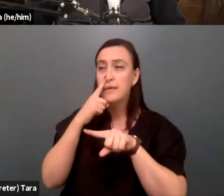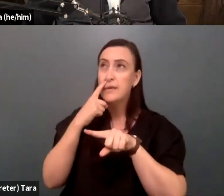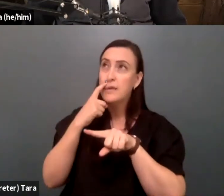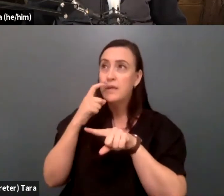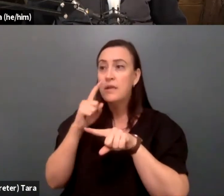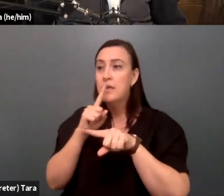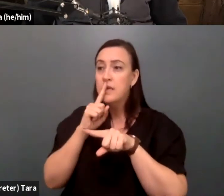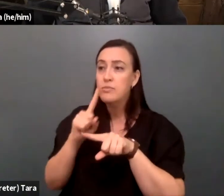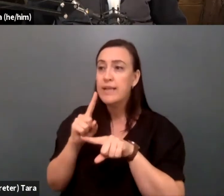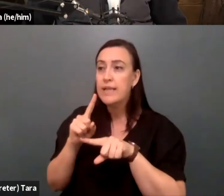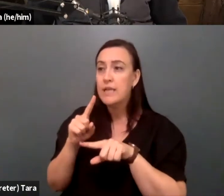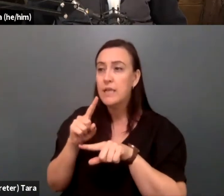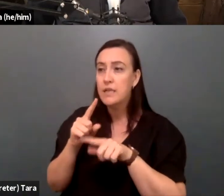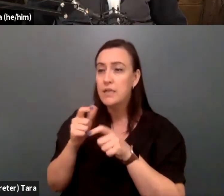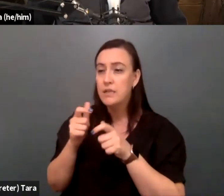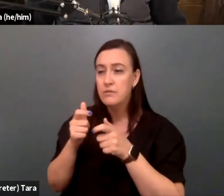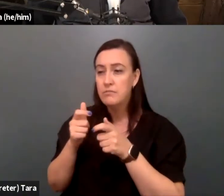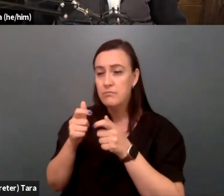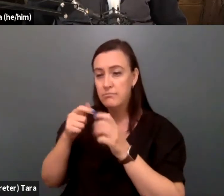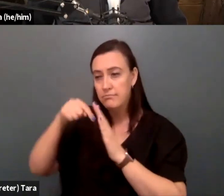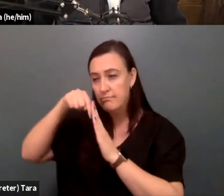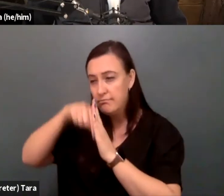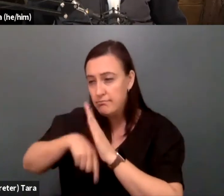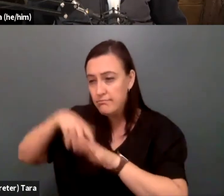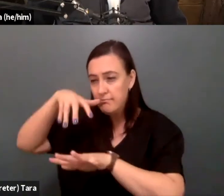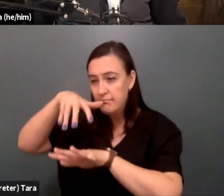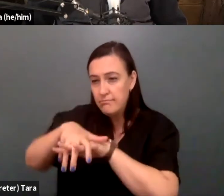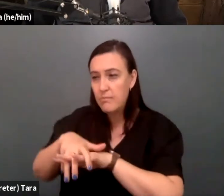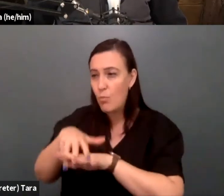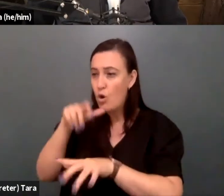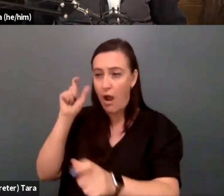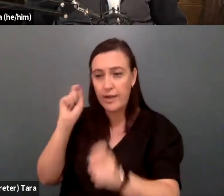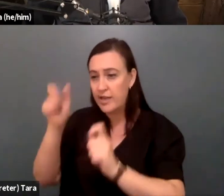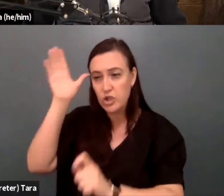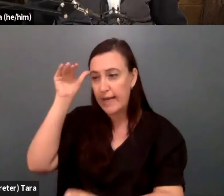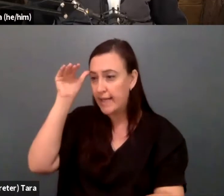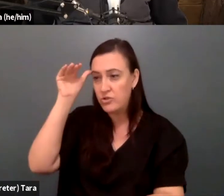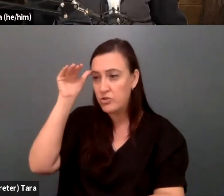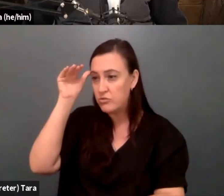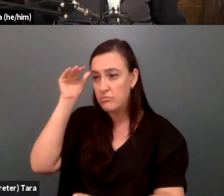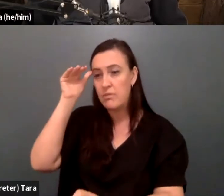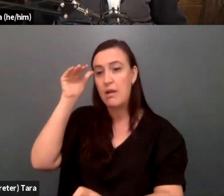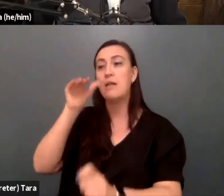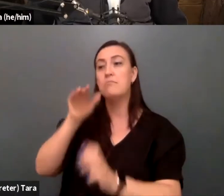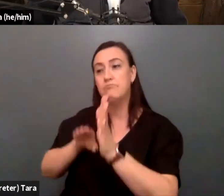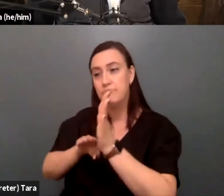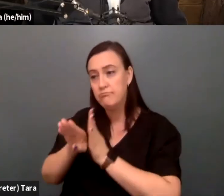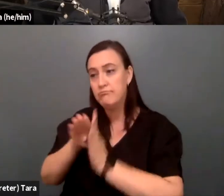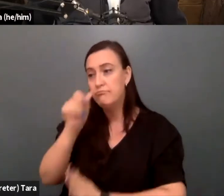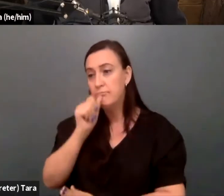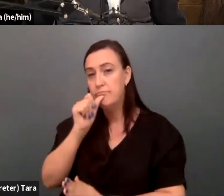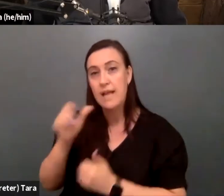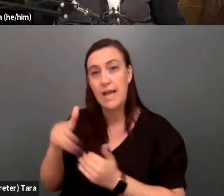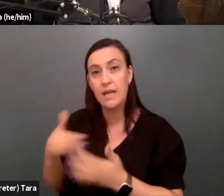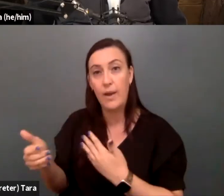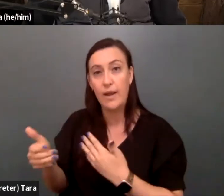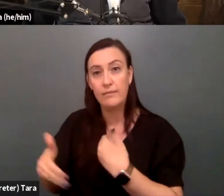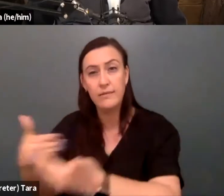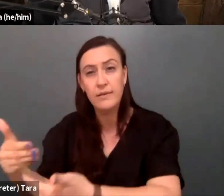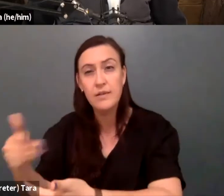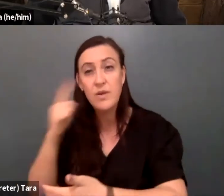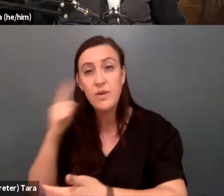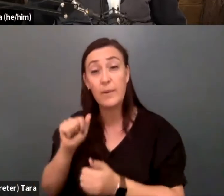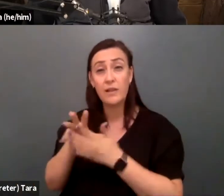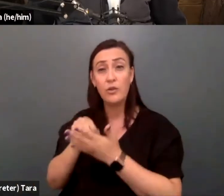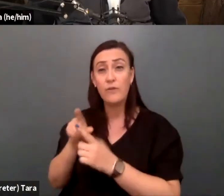digging in terms of not changing. So I think there's a lot to be learned from Black Lives Matter.